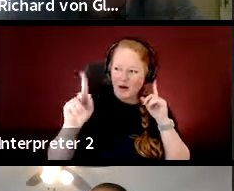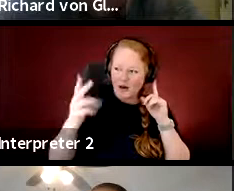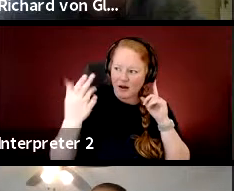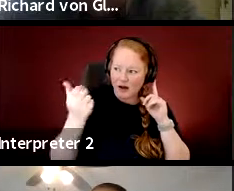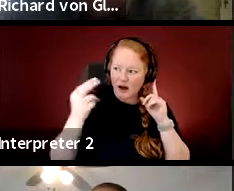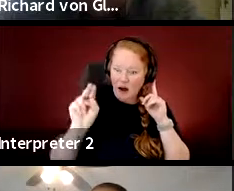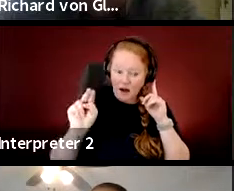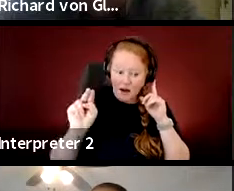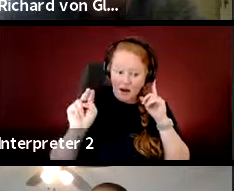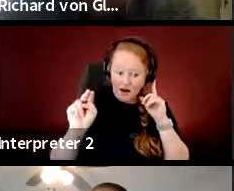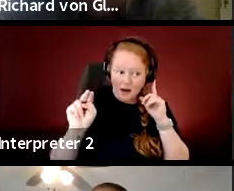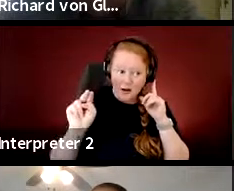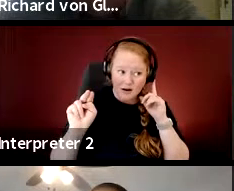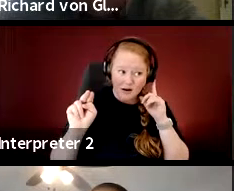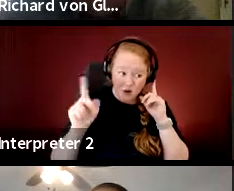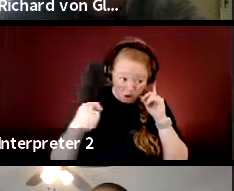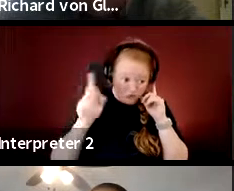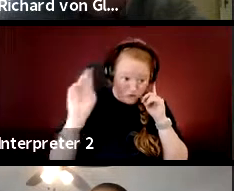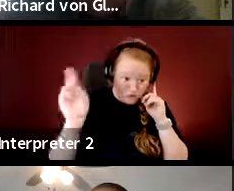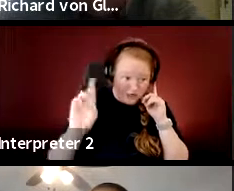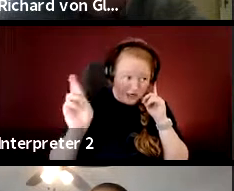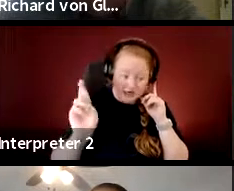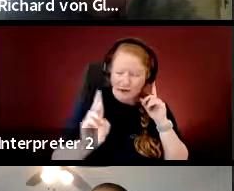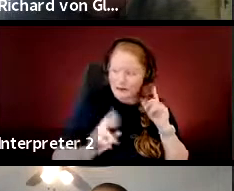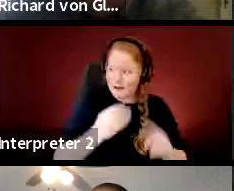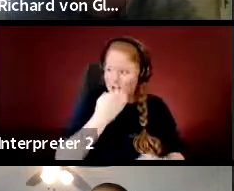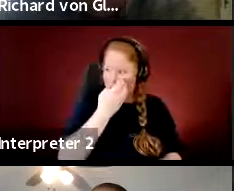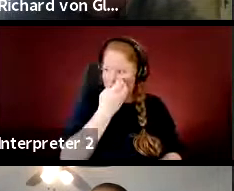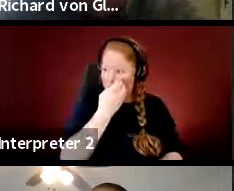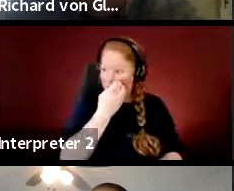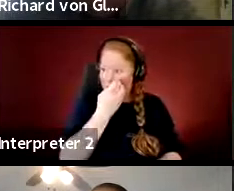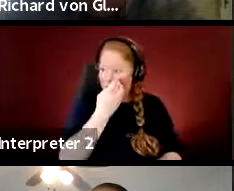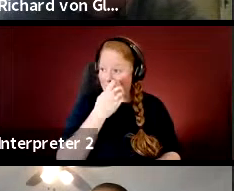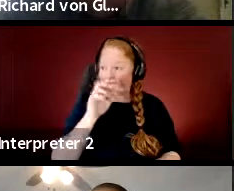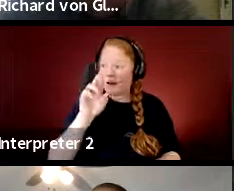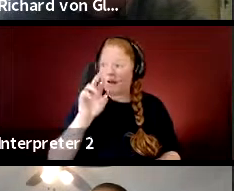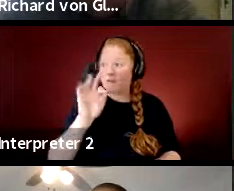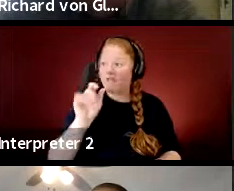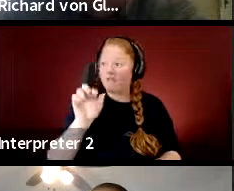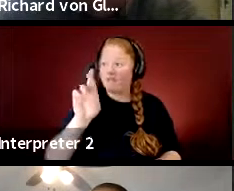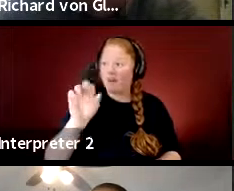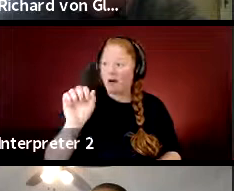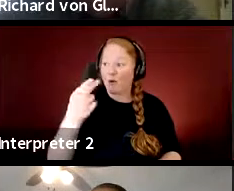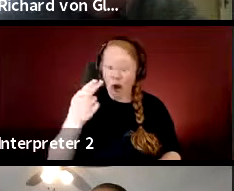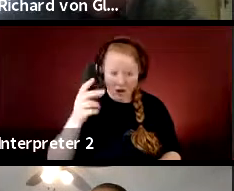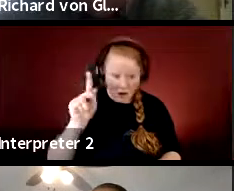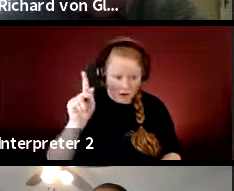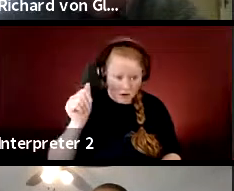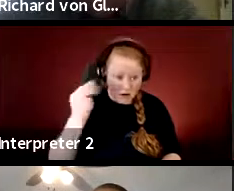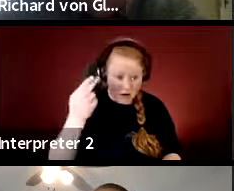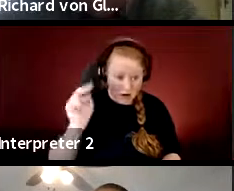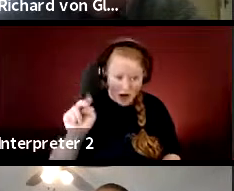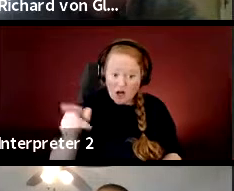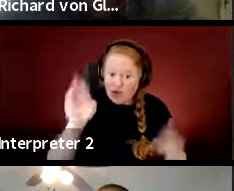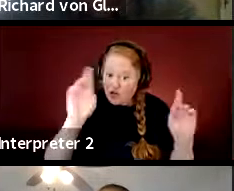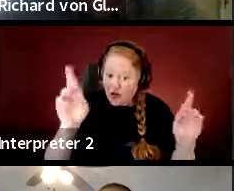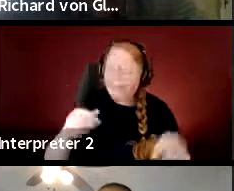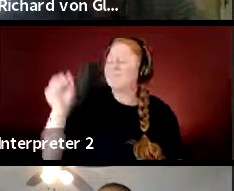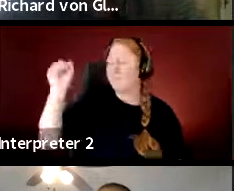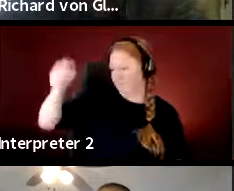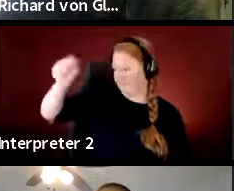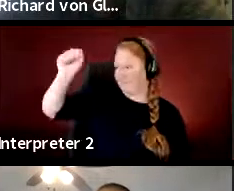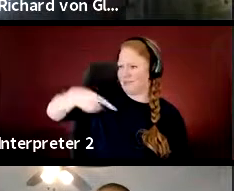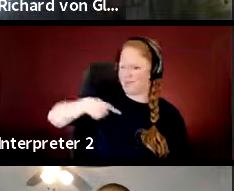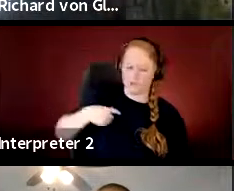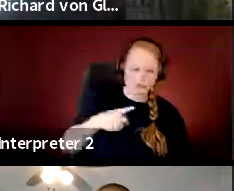Yes, I am. All right. Want to make sure that the sound is working. Okay. All right.